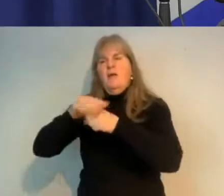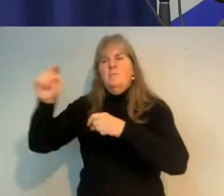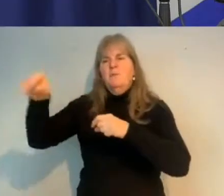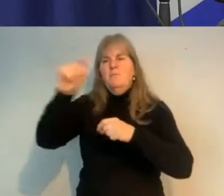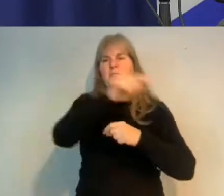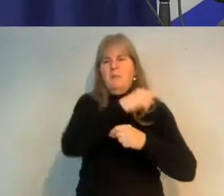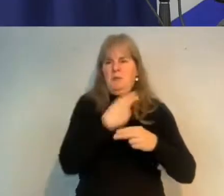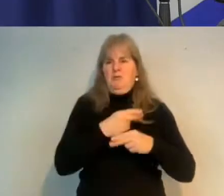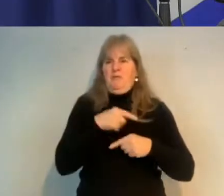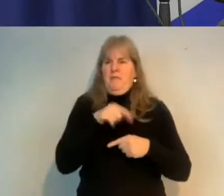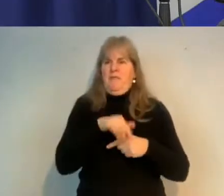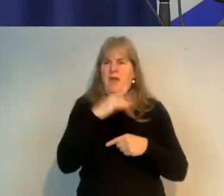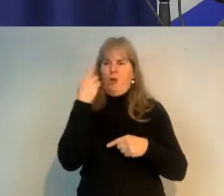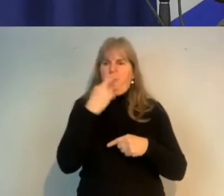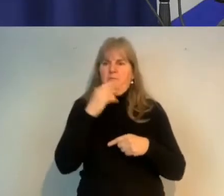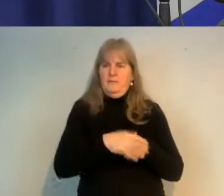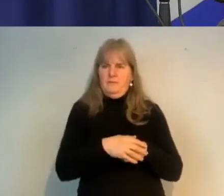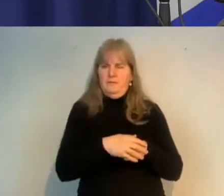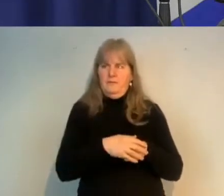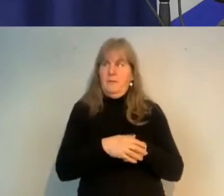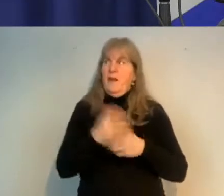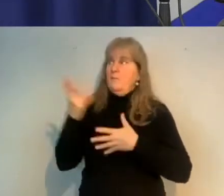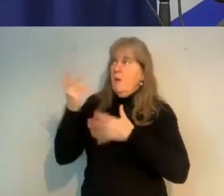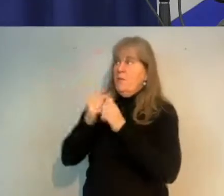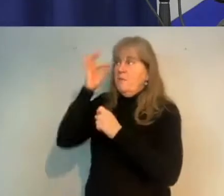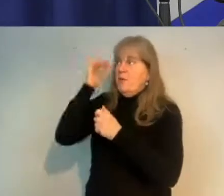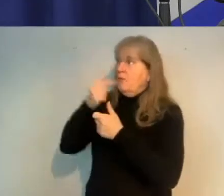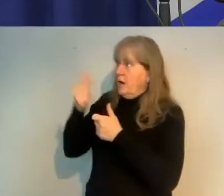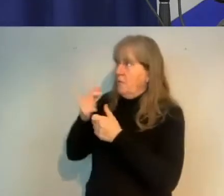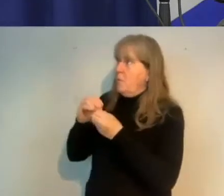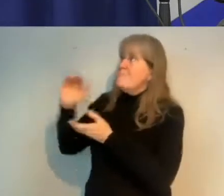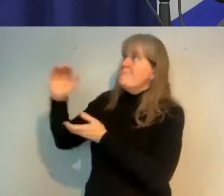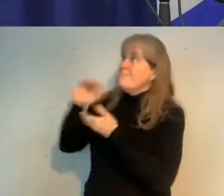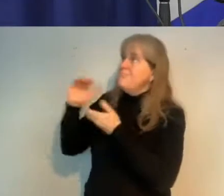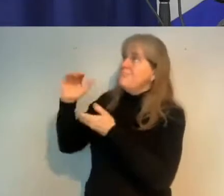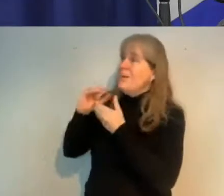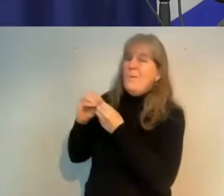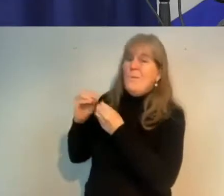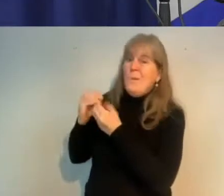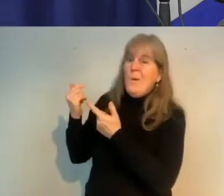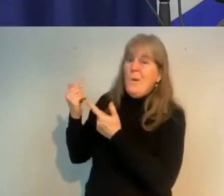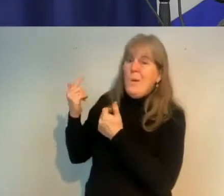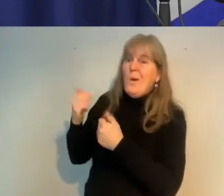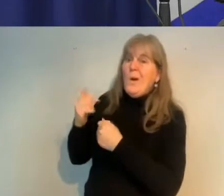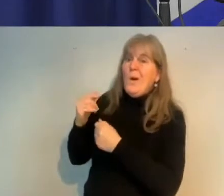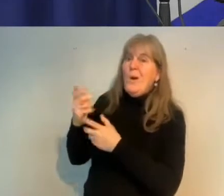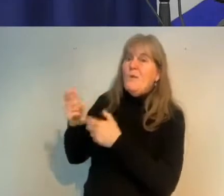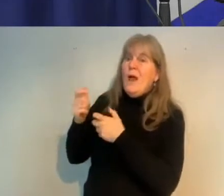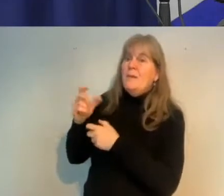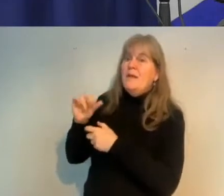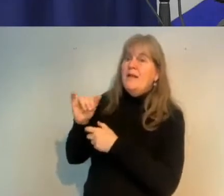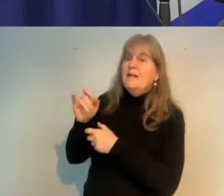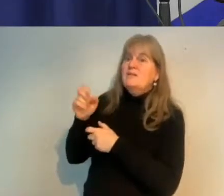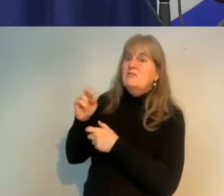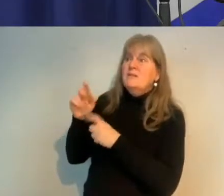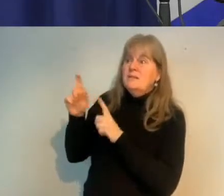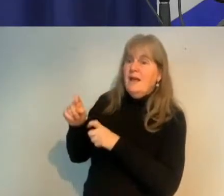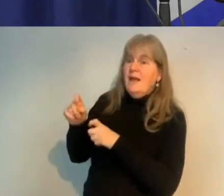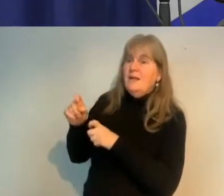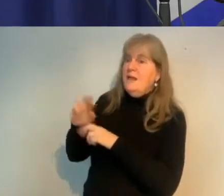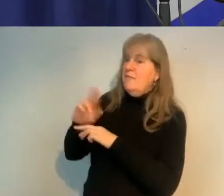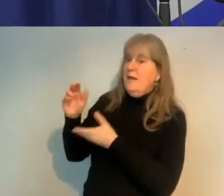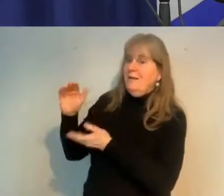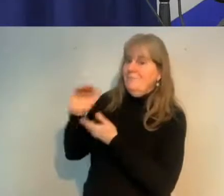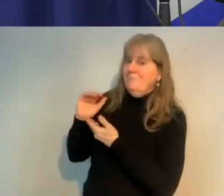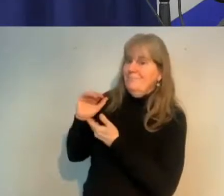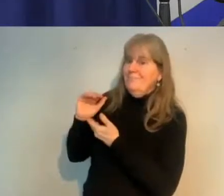We're actively working with the federal government to increase our supply of rapid antigen tests, to have that supply for those who have